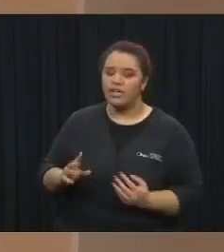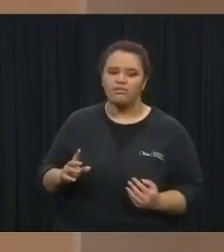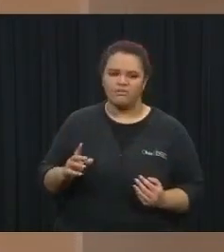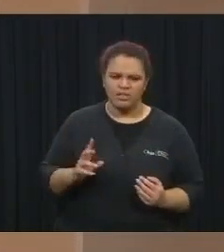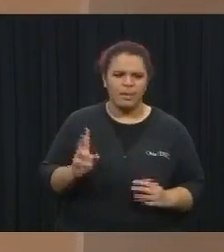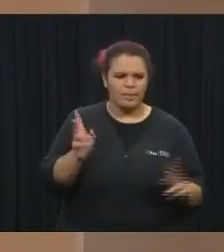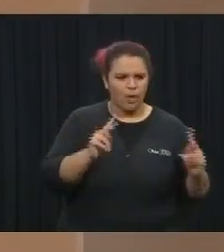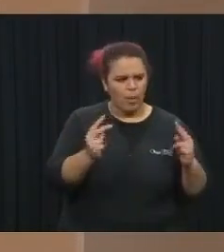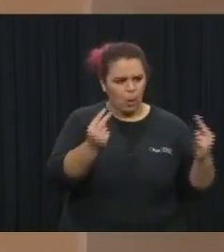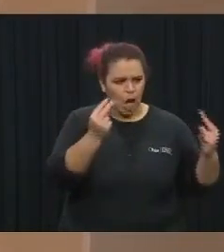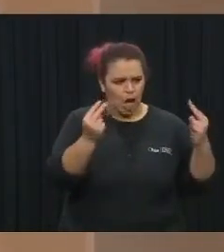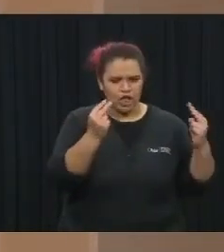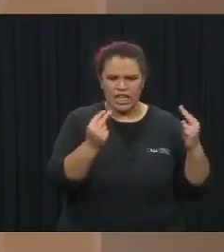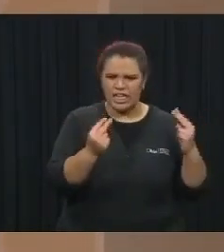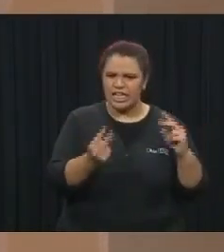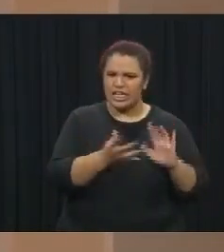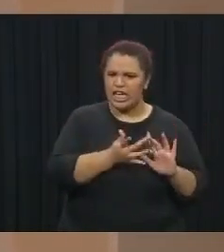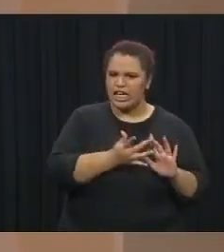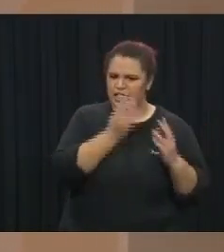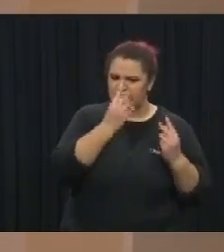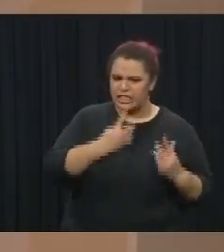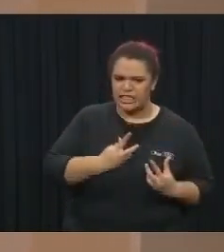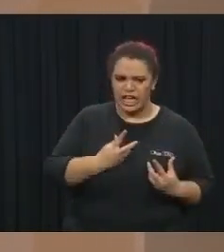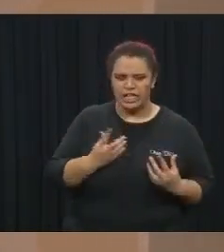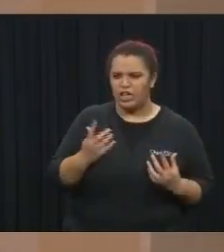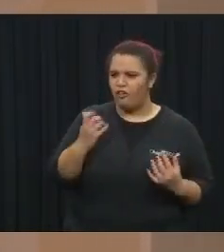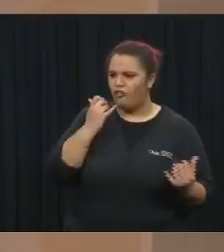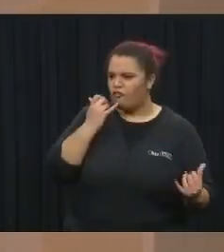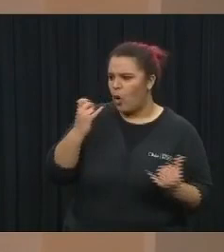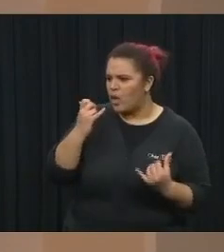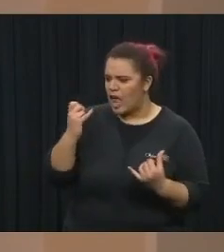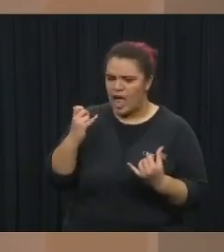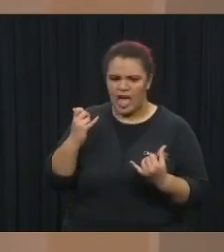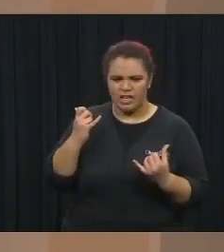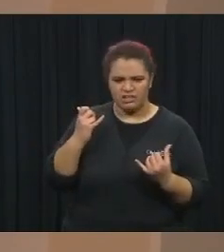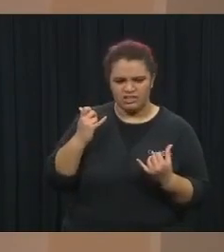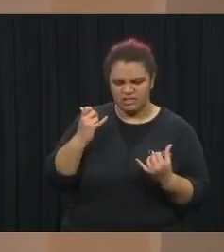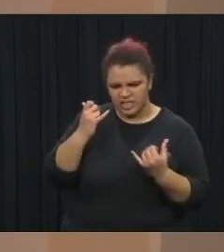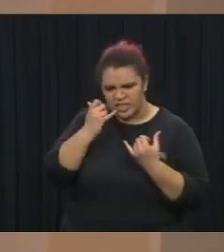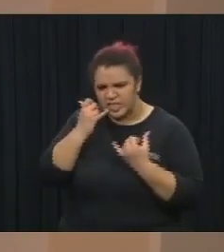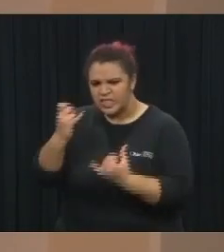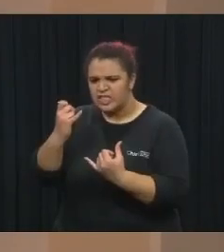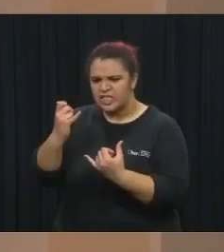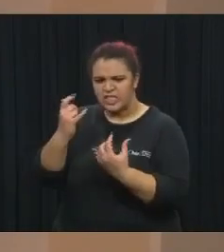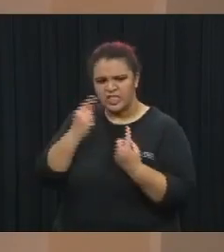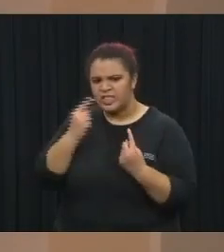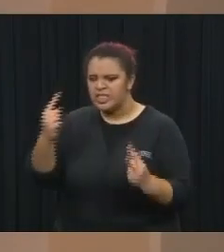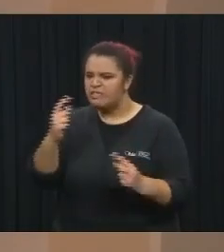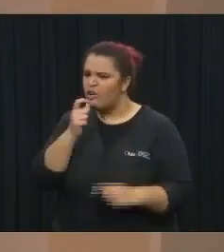on the phone lines, they can't get through on the website. What can you tell them about what, if anything, can be done on